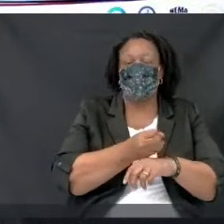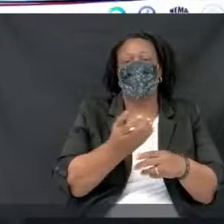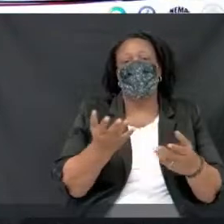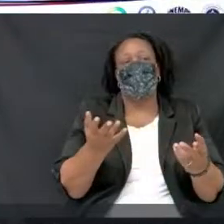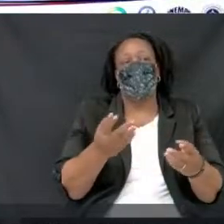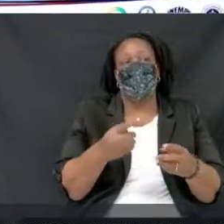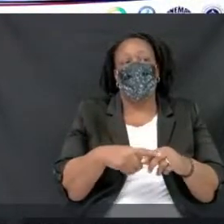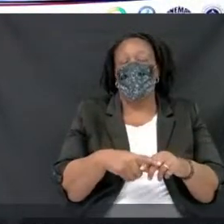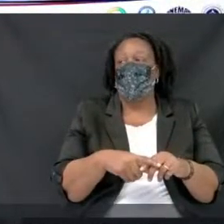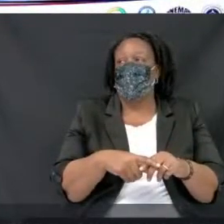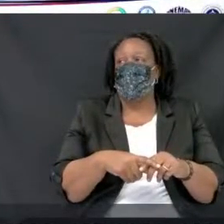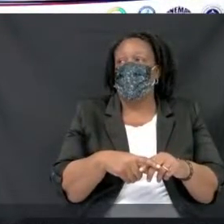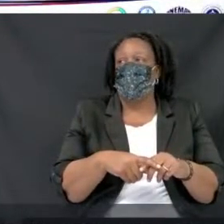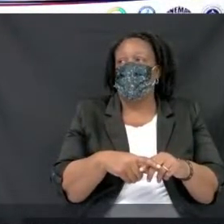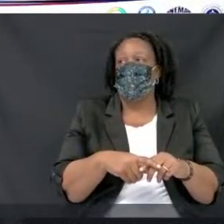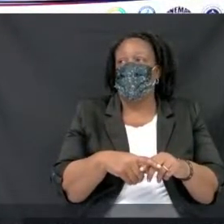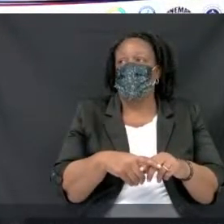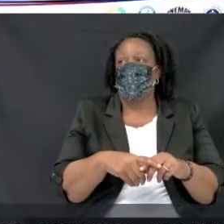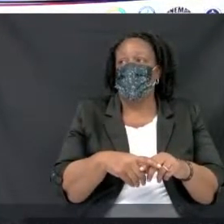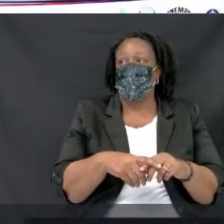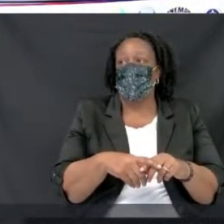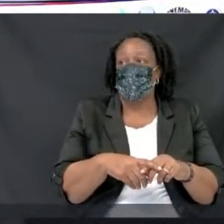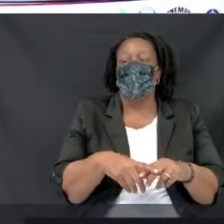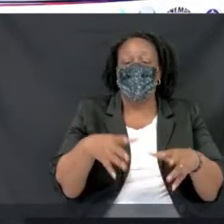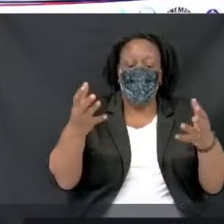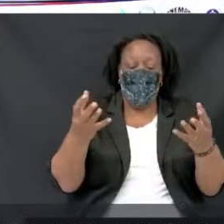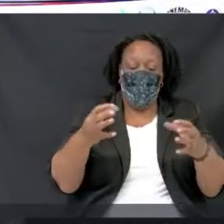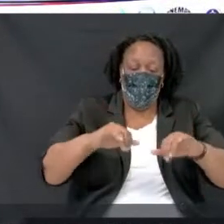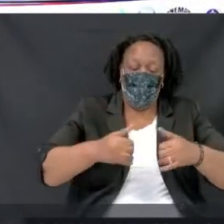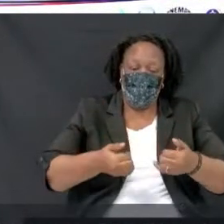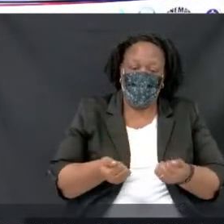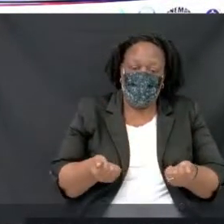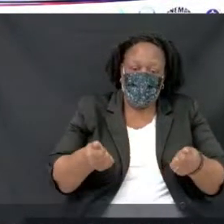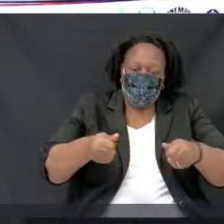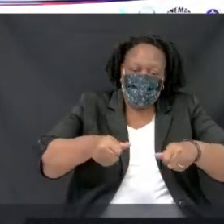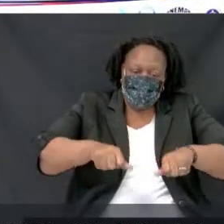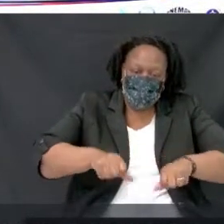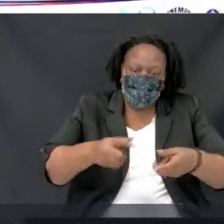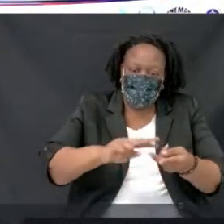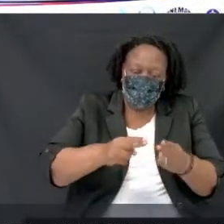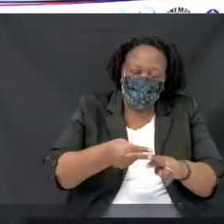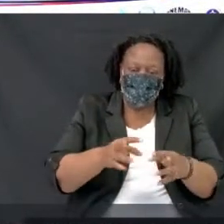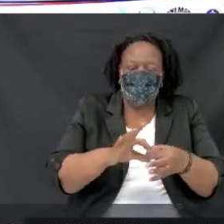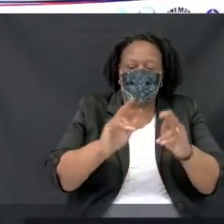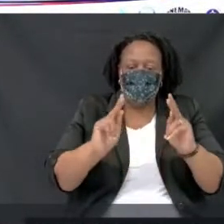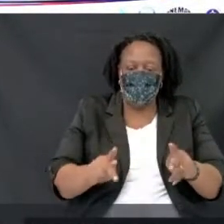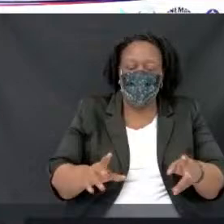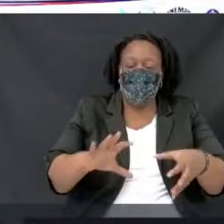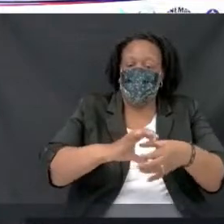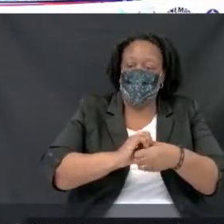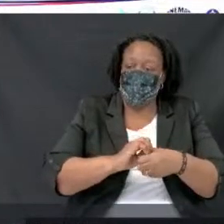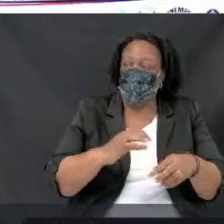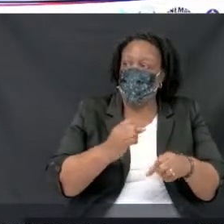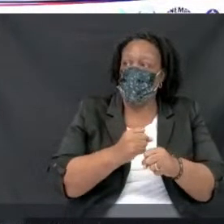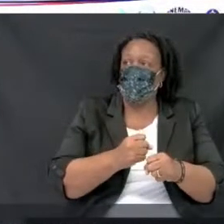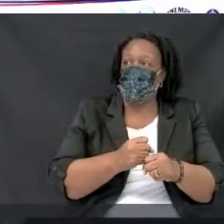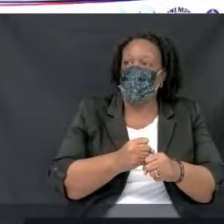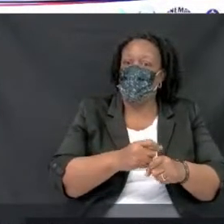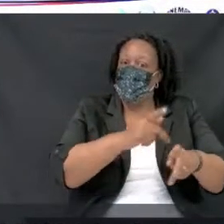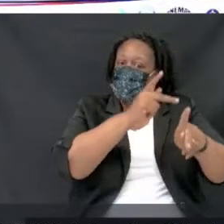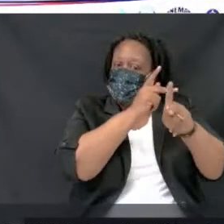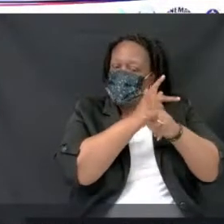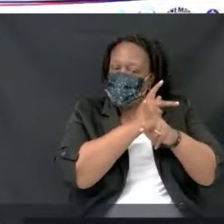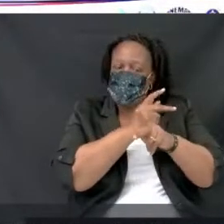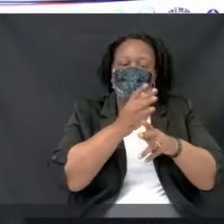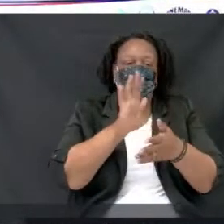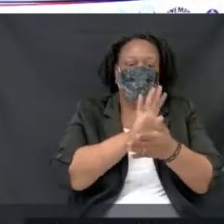to the prevention, mitigation, and suppression of the spread of COVID-19. B, to inspect the various facilities, including schools,